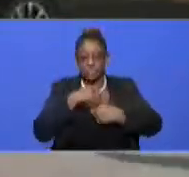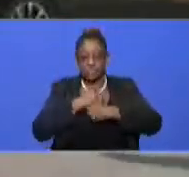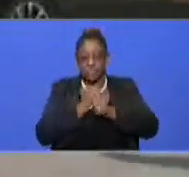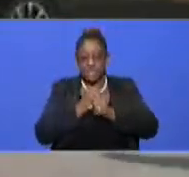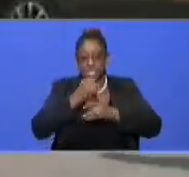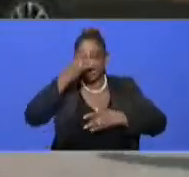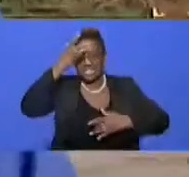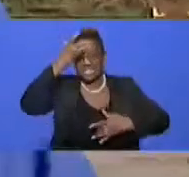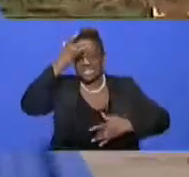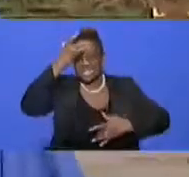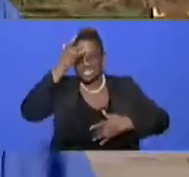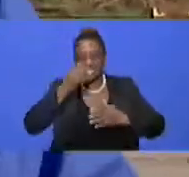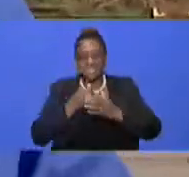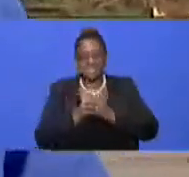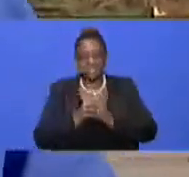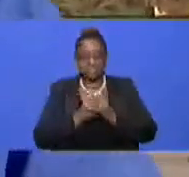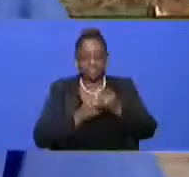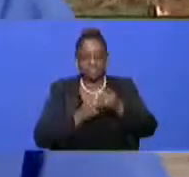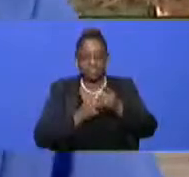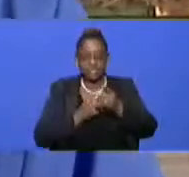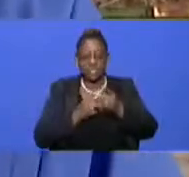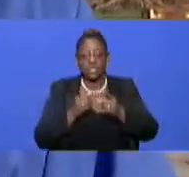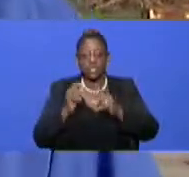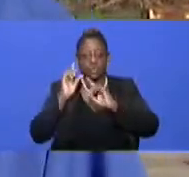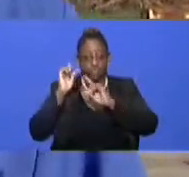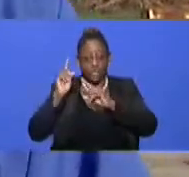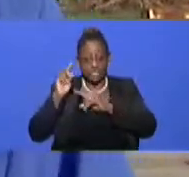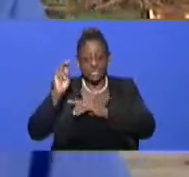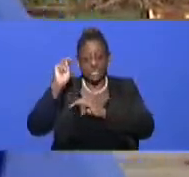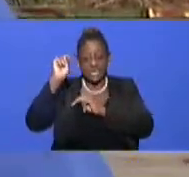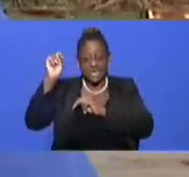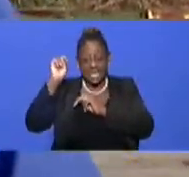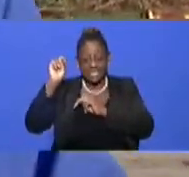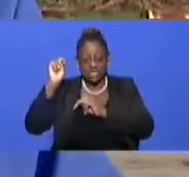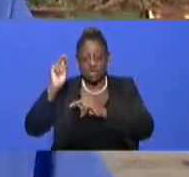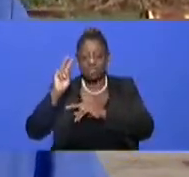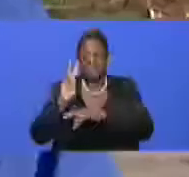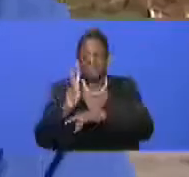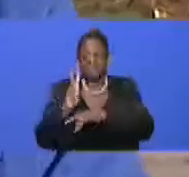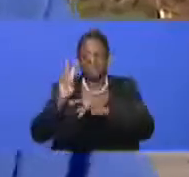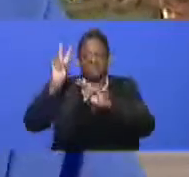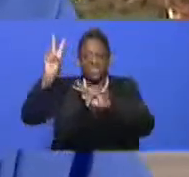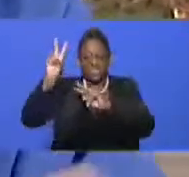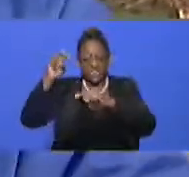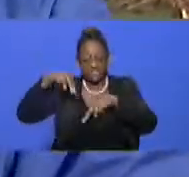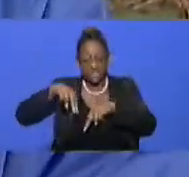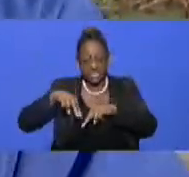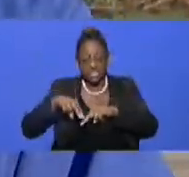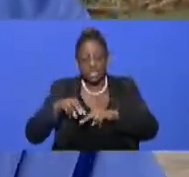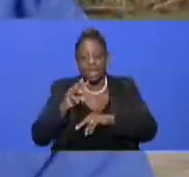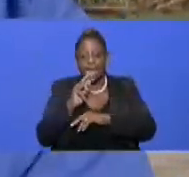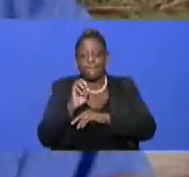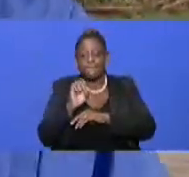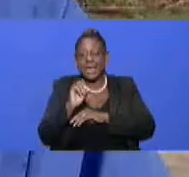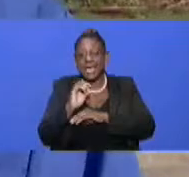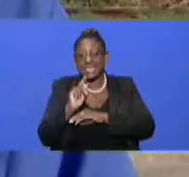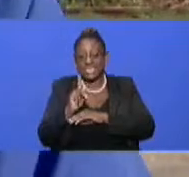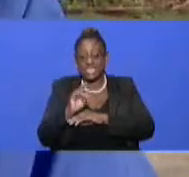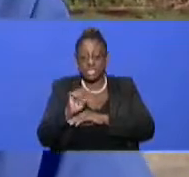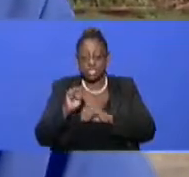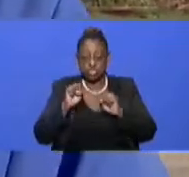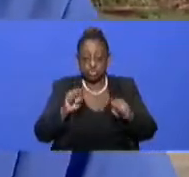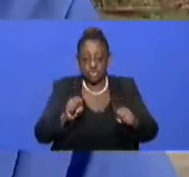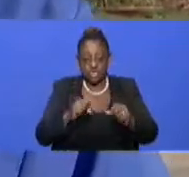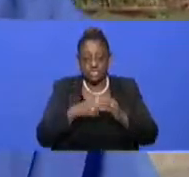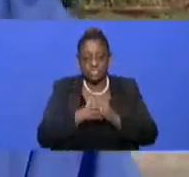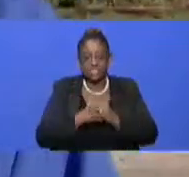the disease. We've been in the Nassau Village area, the Joe Farrington Road area, Mackey Street area, the Ivanhoe opposite the public